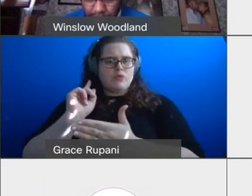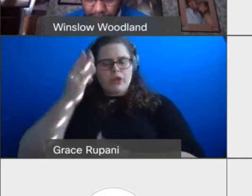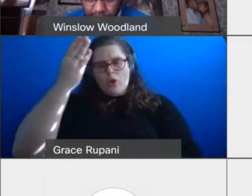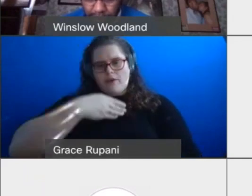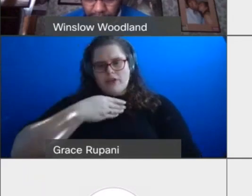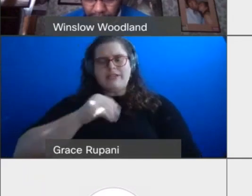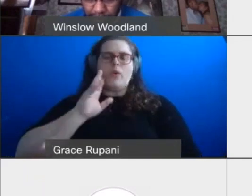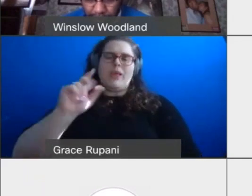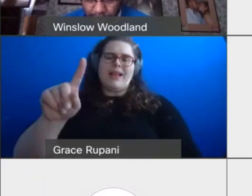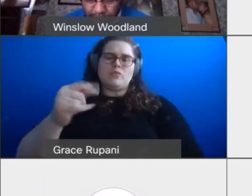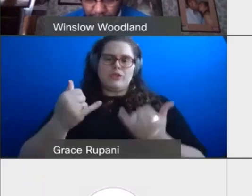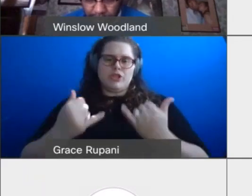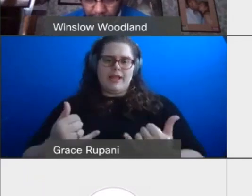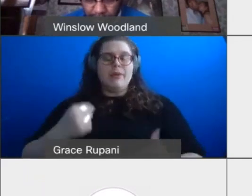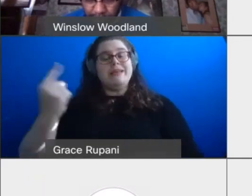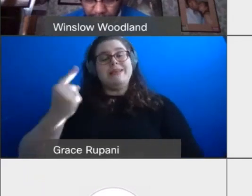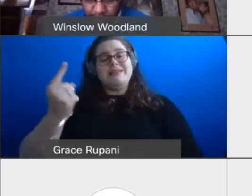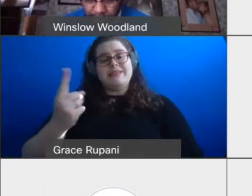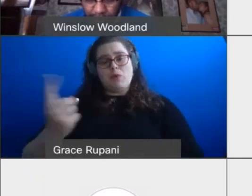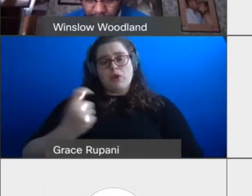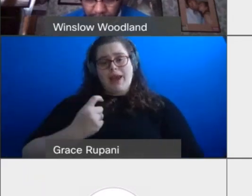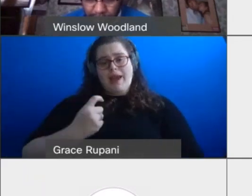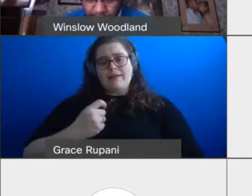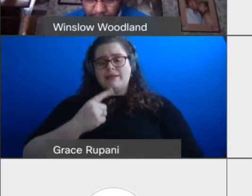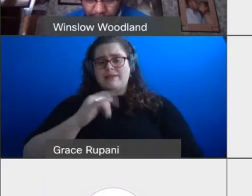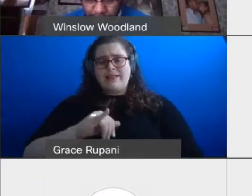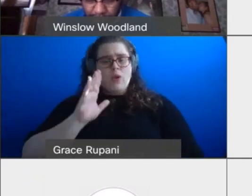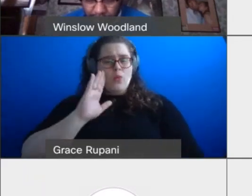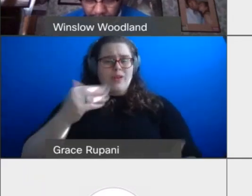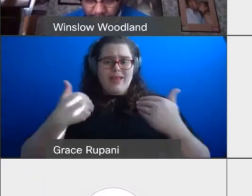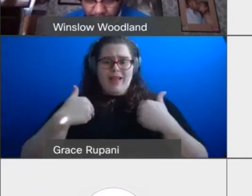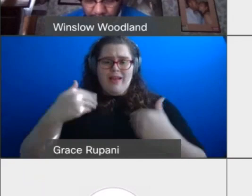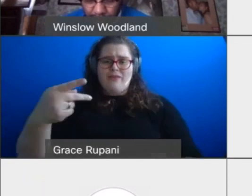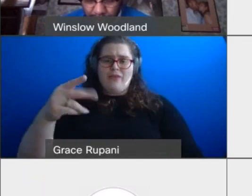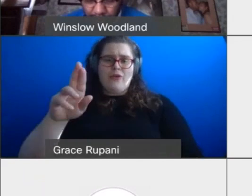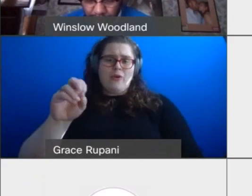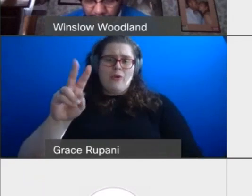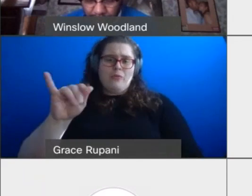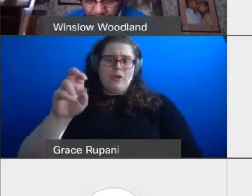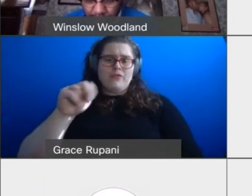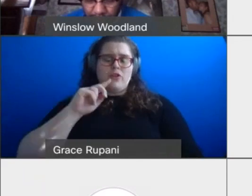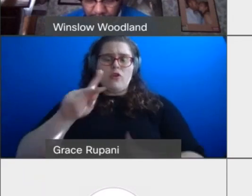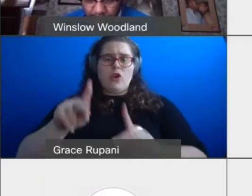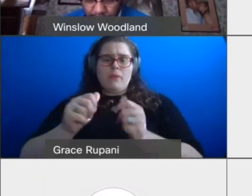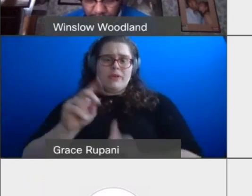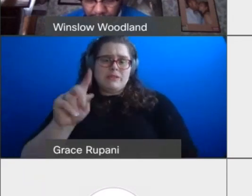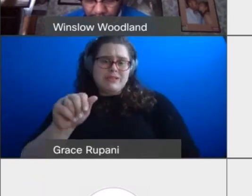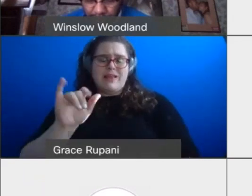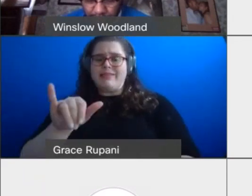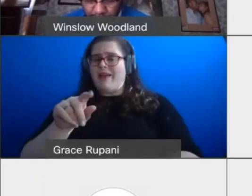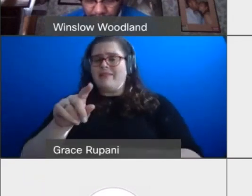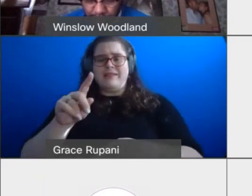now. Somebody wanted to know, will there be provisions for people with disabilities who don't wear masks or are not able to leave their home to